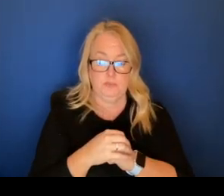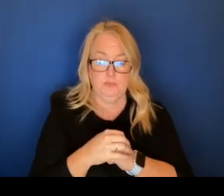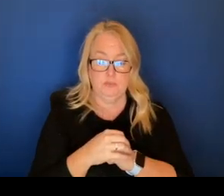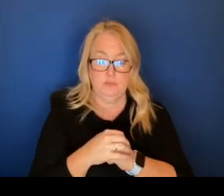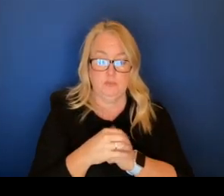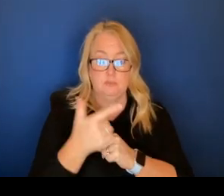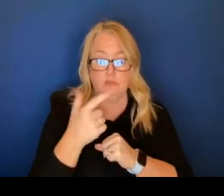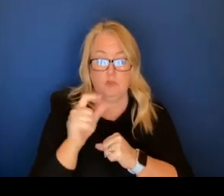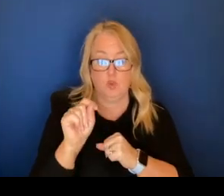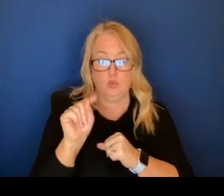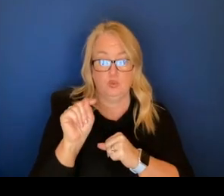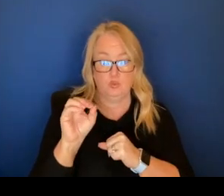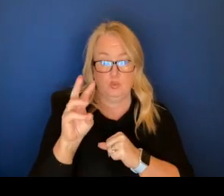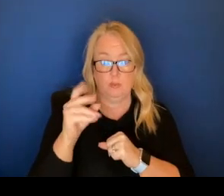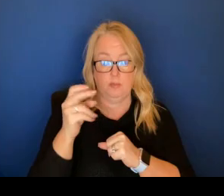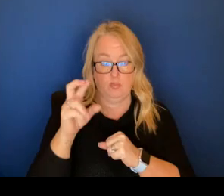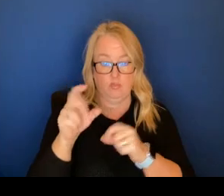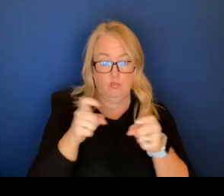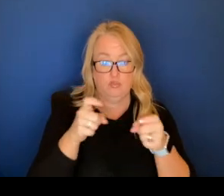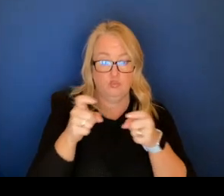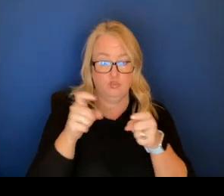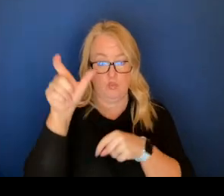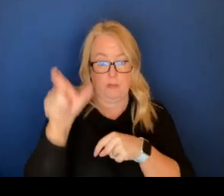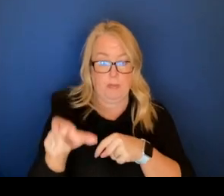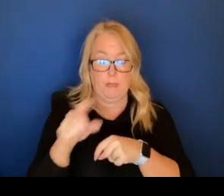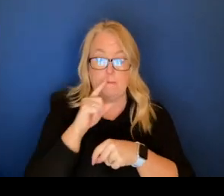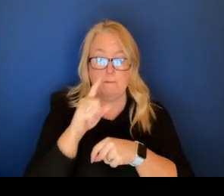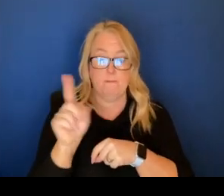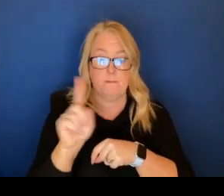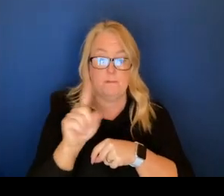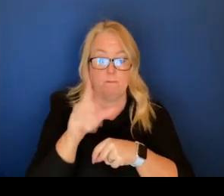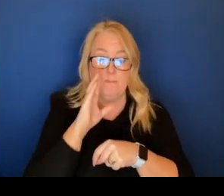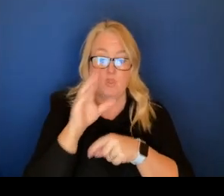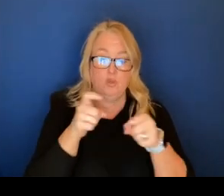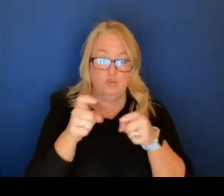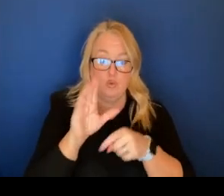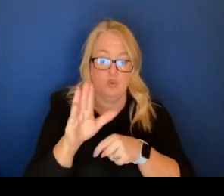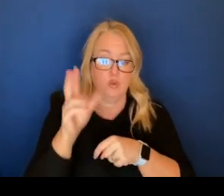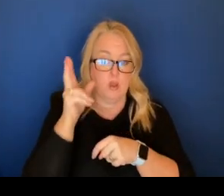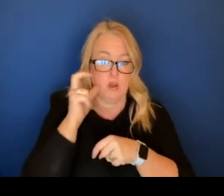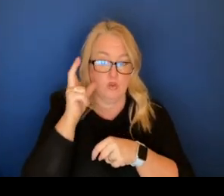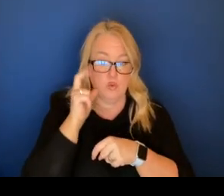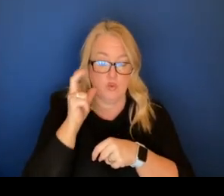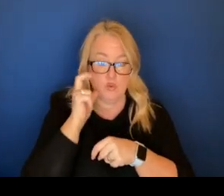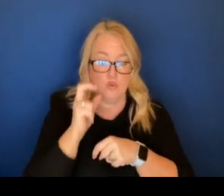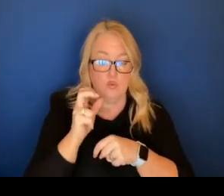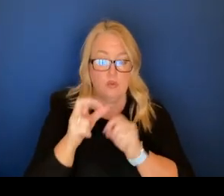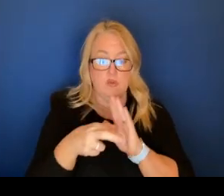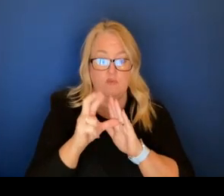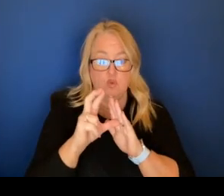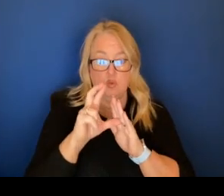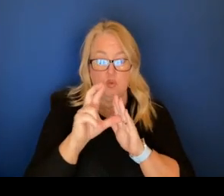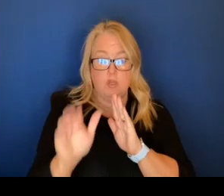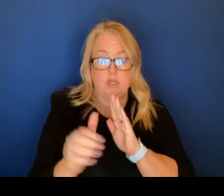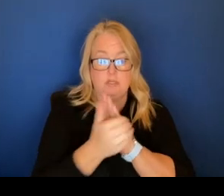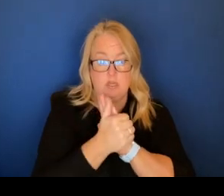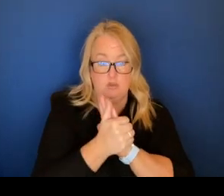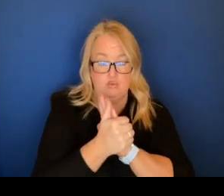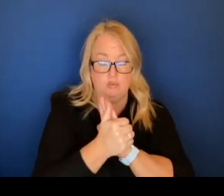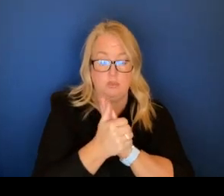The GoToWebinar control panel is where you will control your audio, review any attached